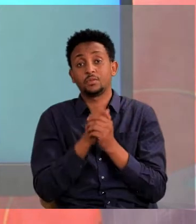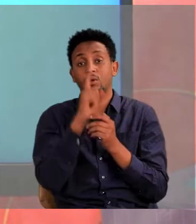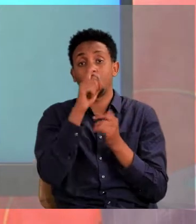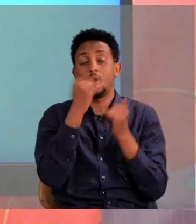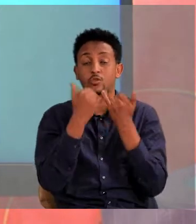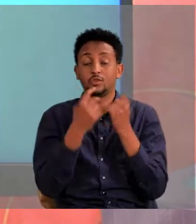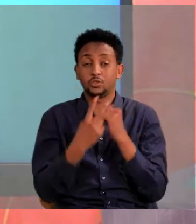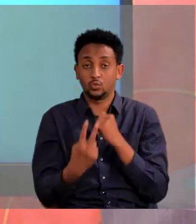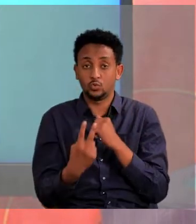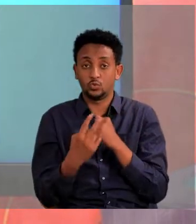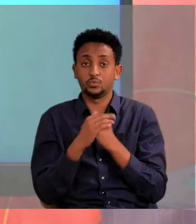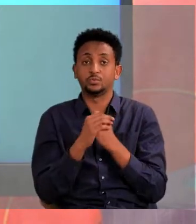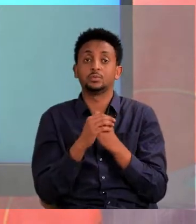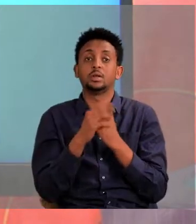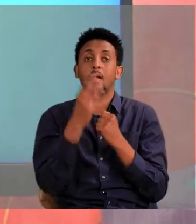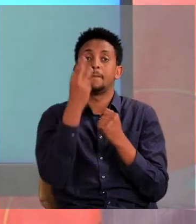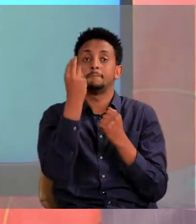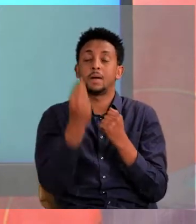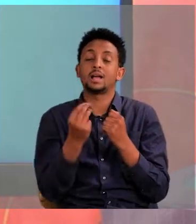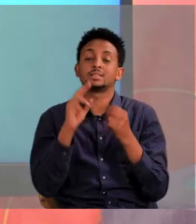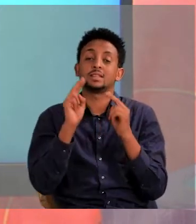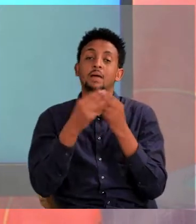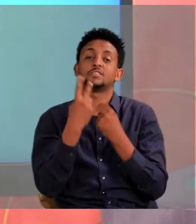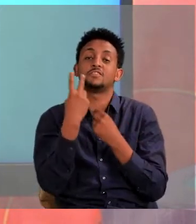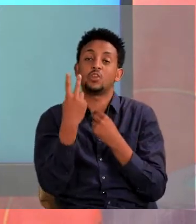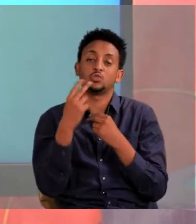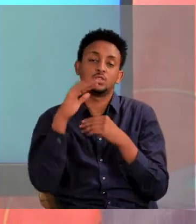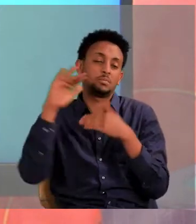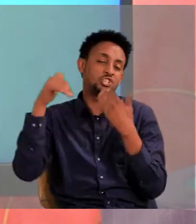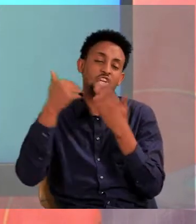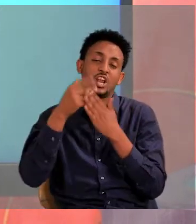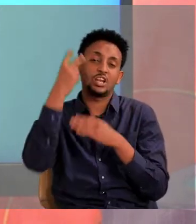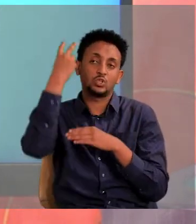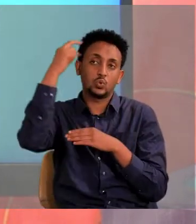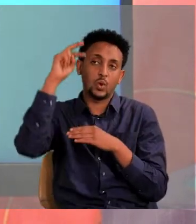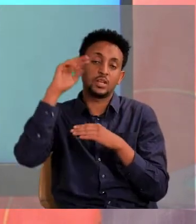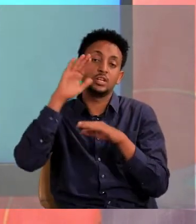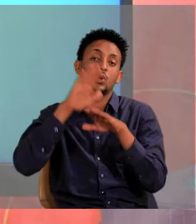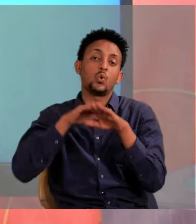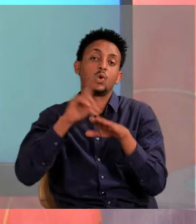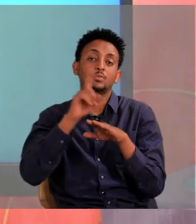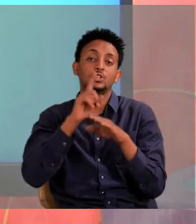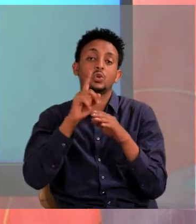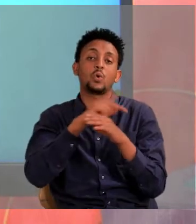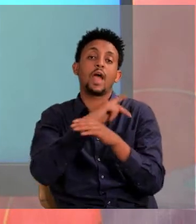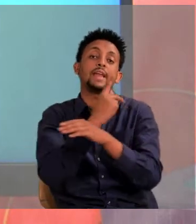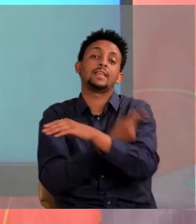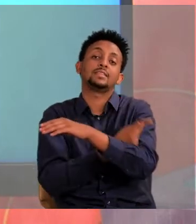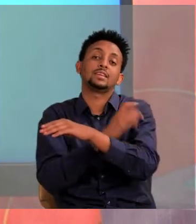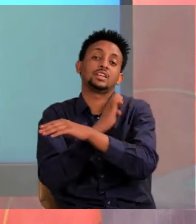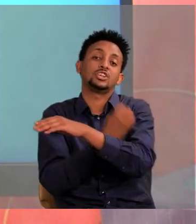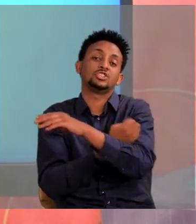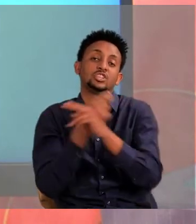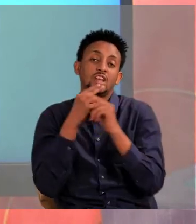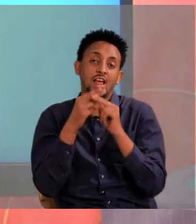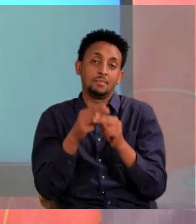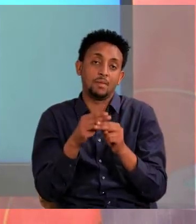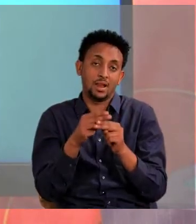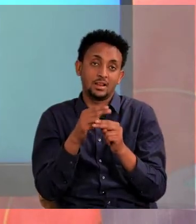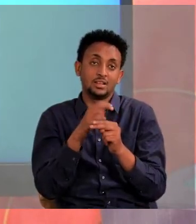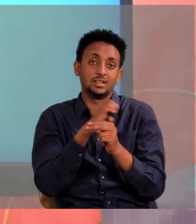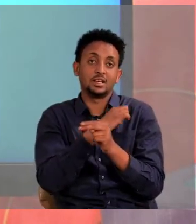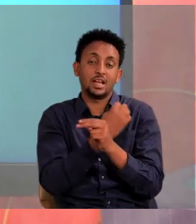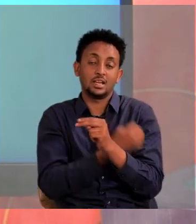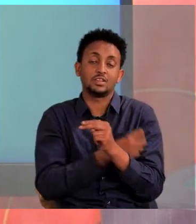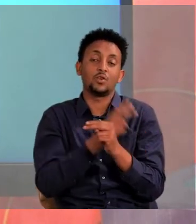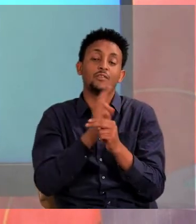1 over 2 mass times velocity in general squared is called kinetic energy. It's all energy due to